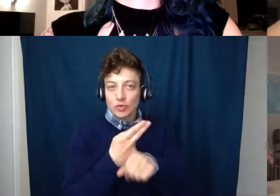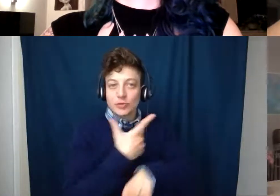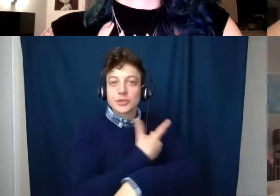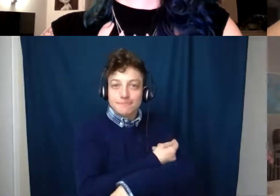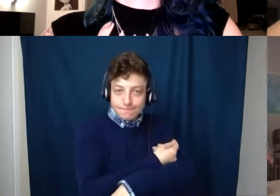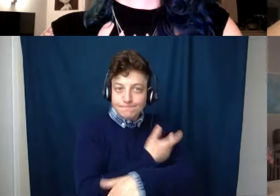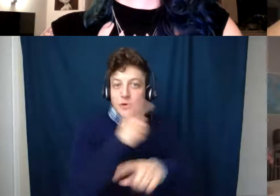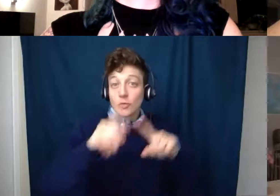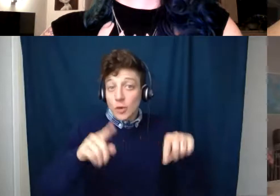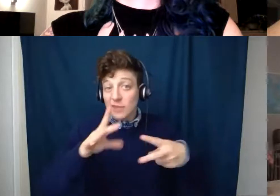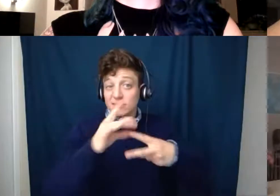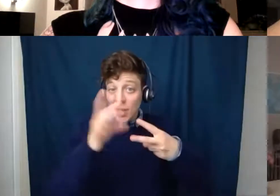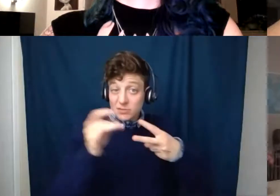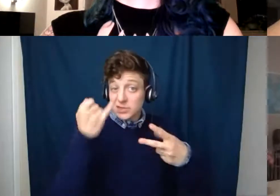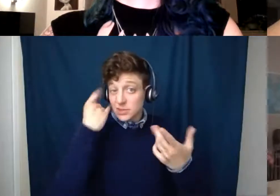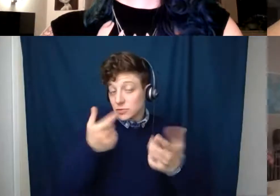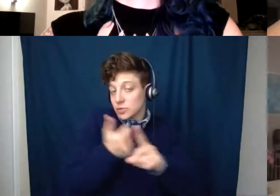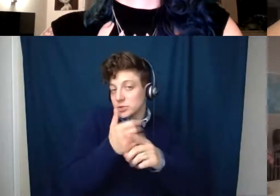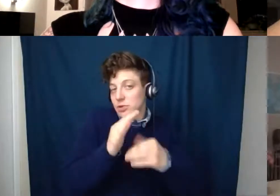if you're comfortable with that. But